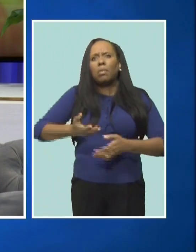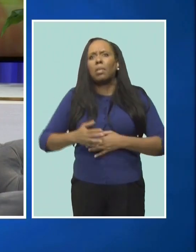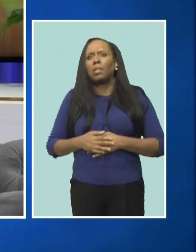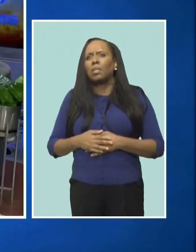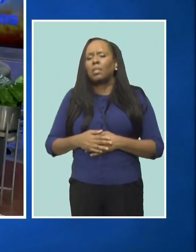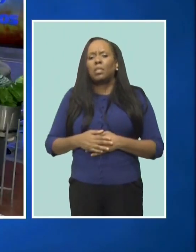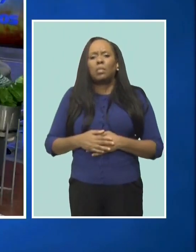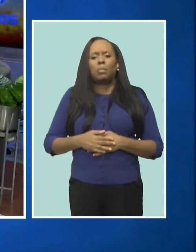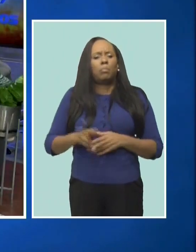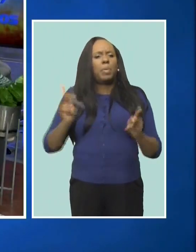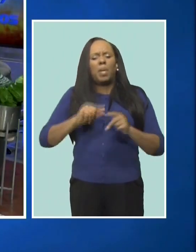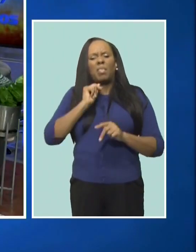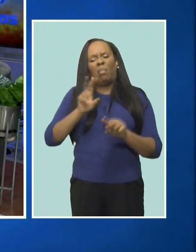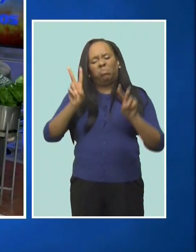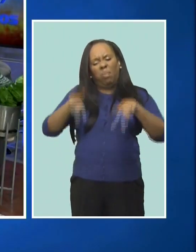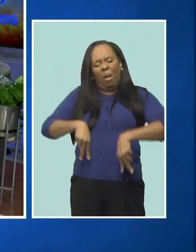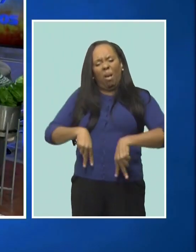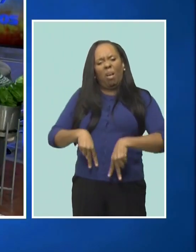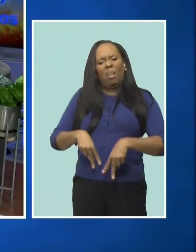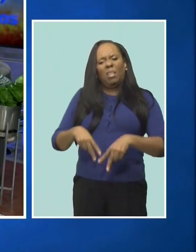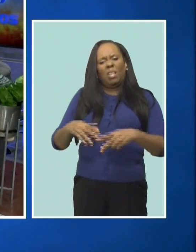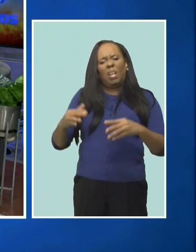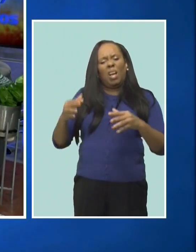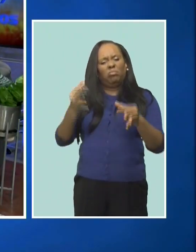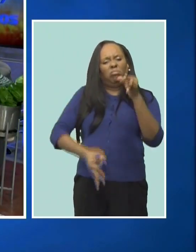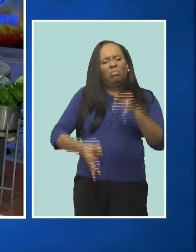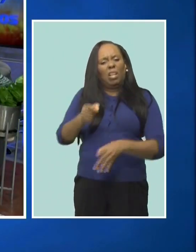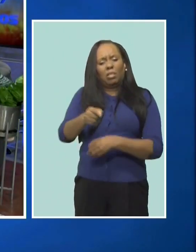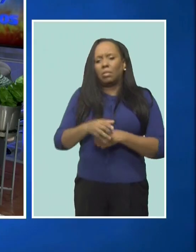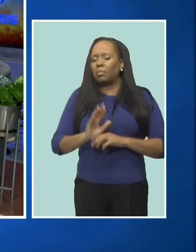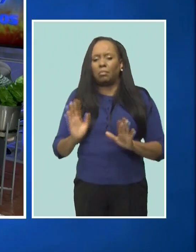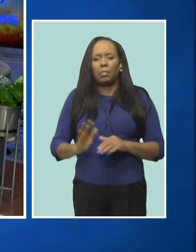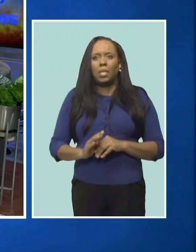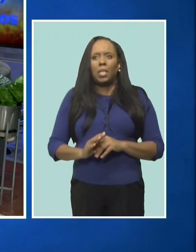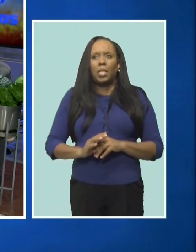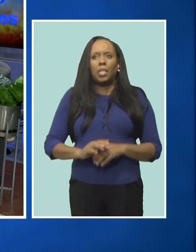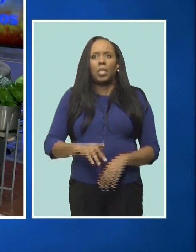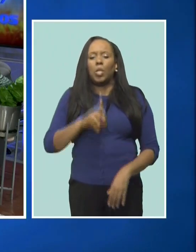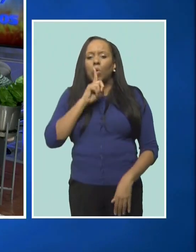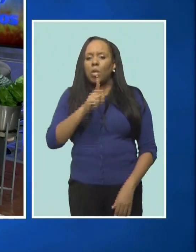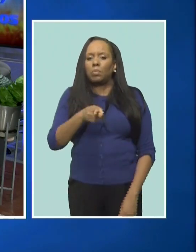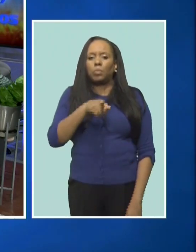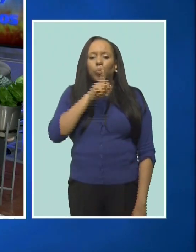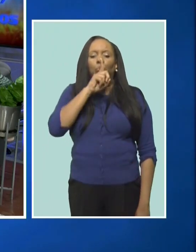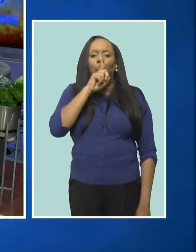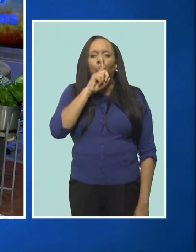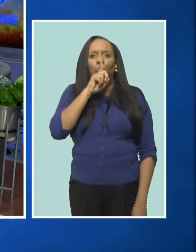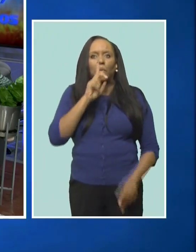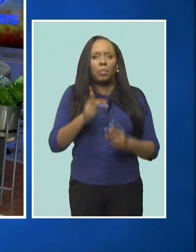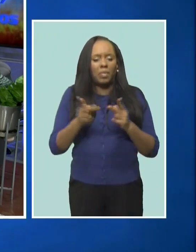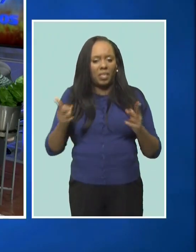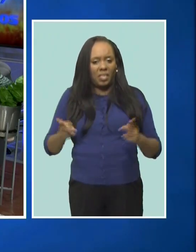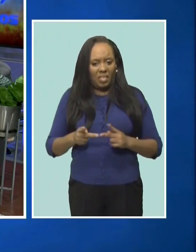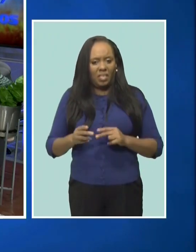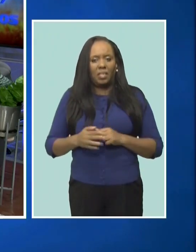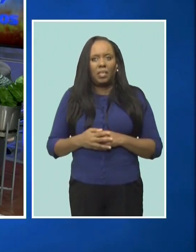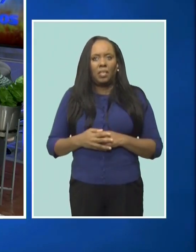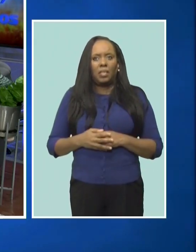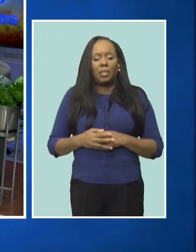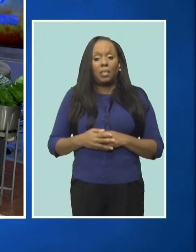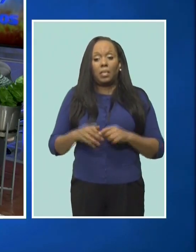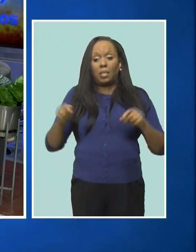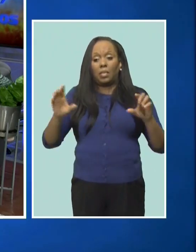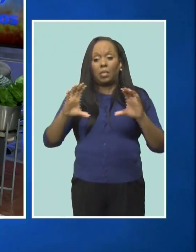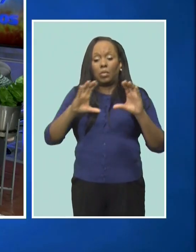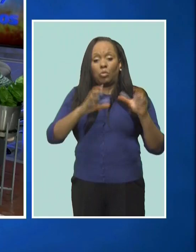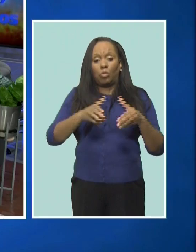Yeah, don't feel judged. And it is a confidential space. And I can tell you, we've been running these groups for just over 5 years.